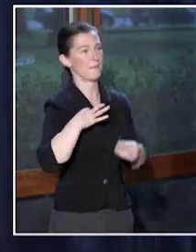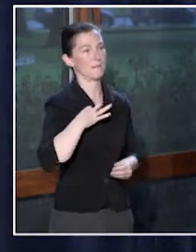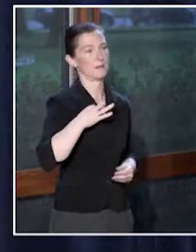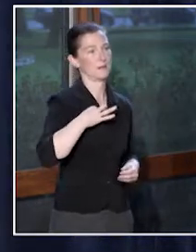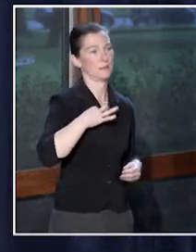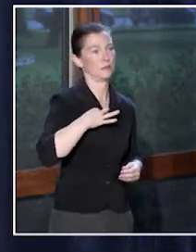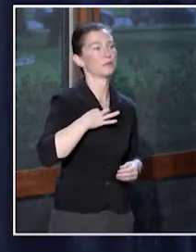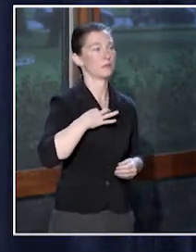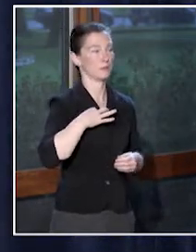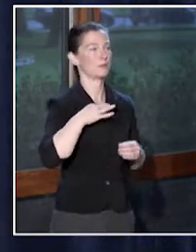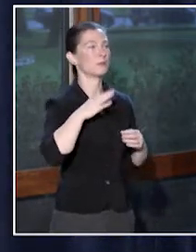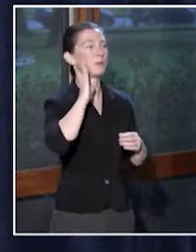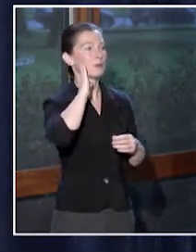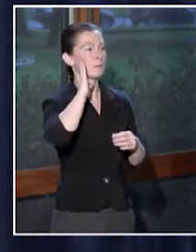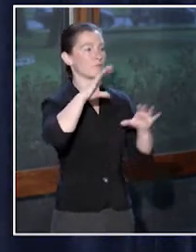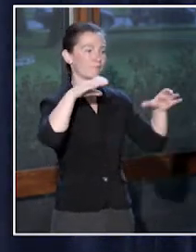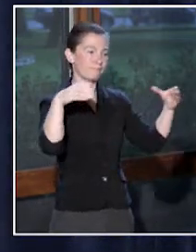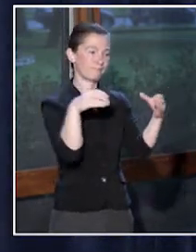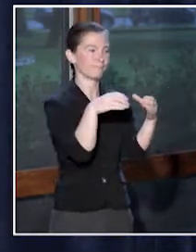join together for the inaugural